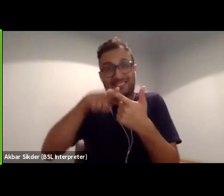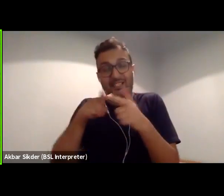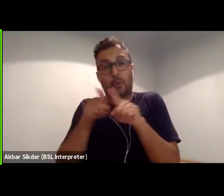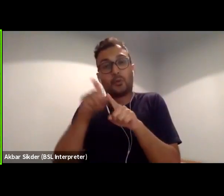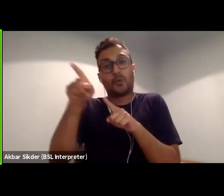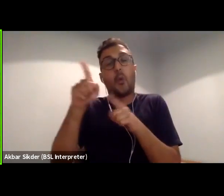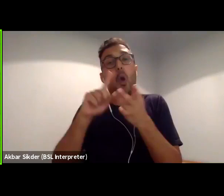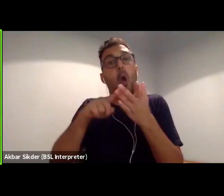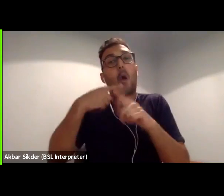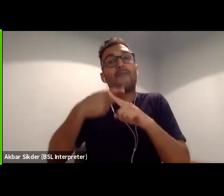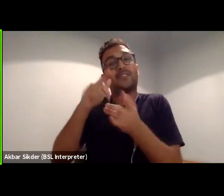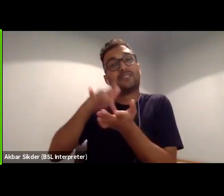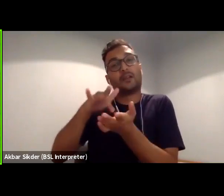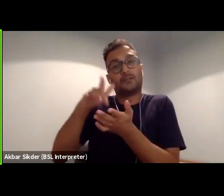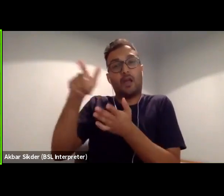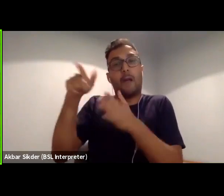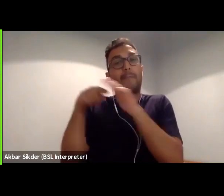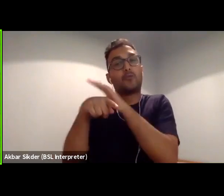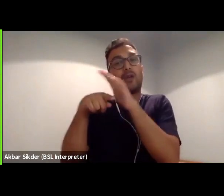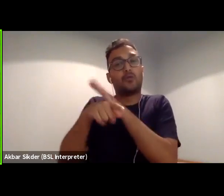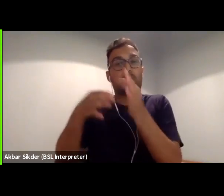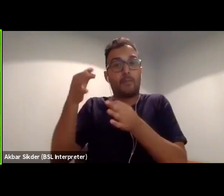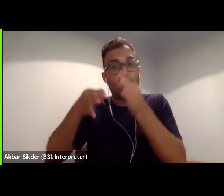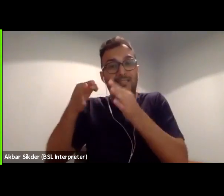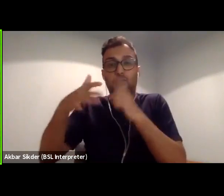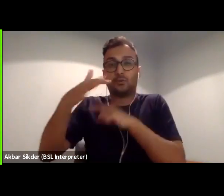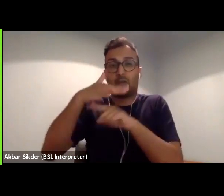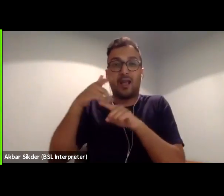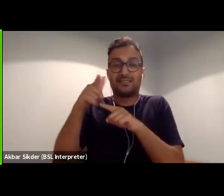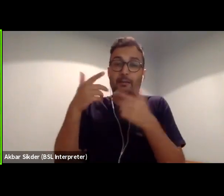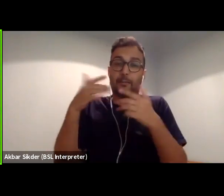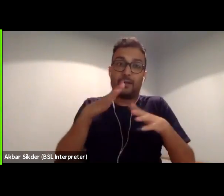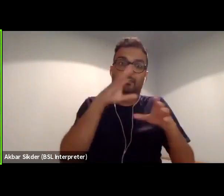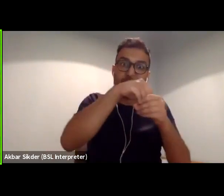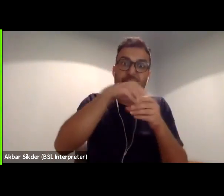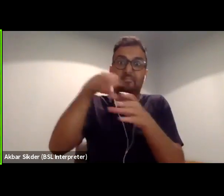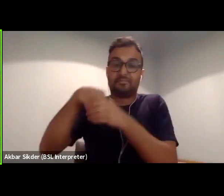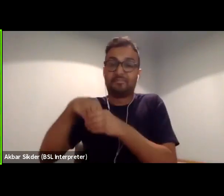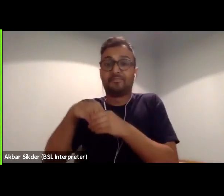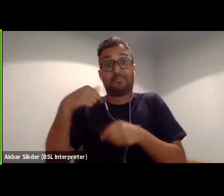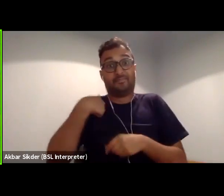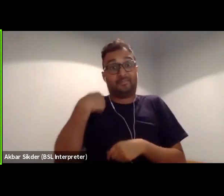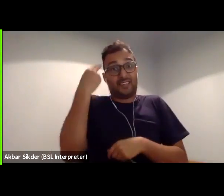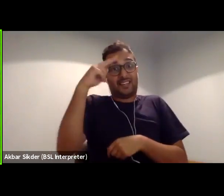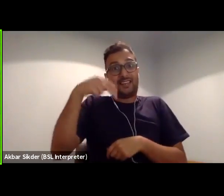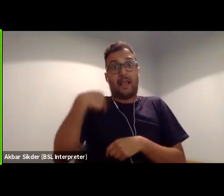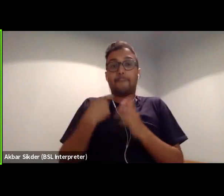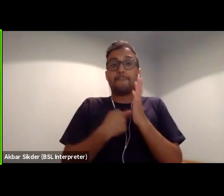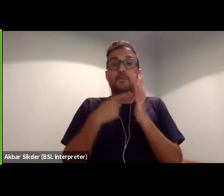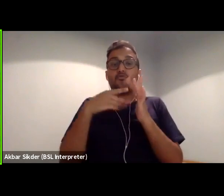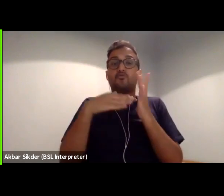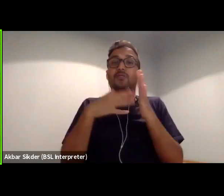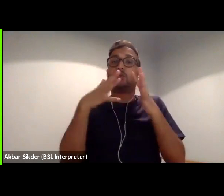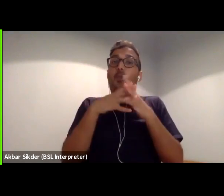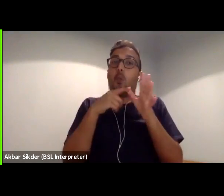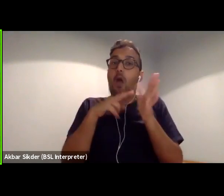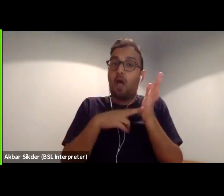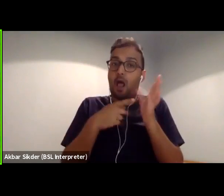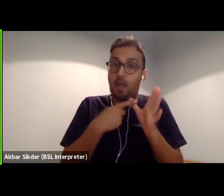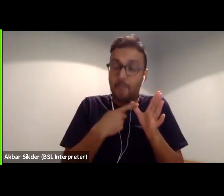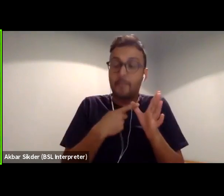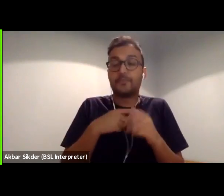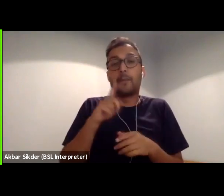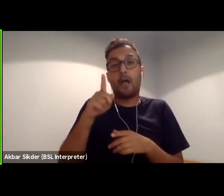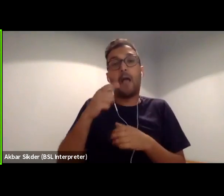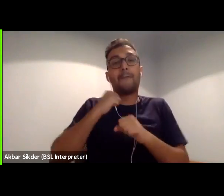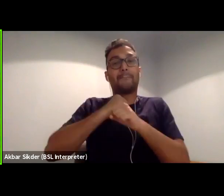Centre on Migration Policy and Society. My name is Rizwana Hamid, although within the media industry, I'm better known